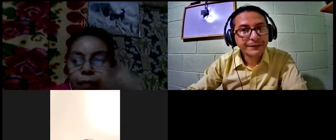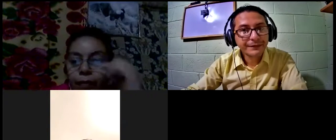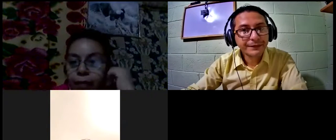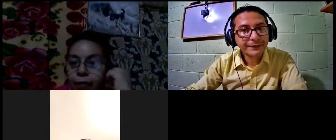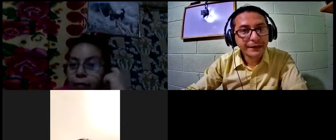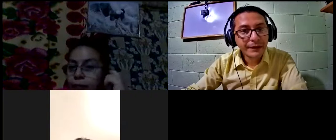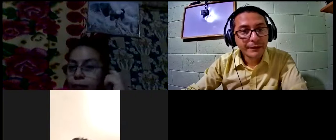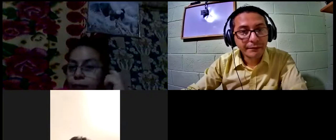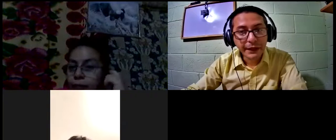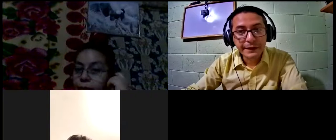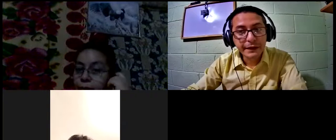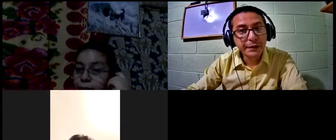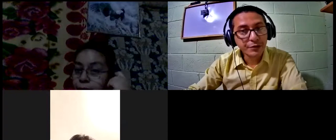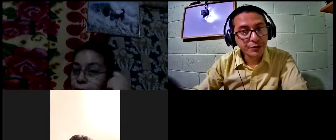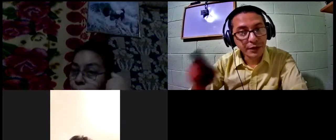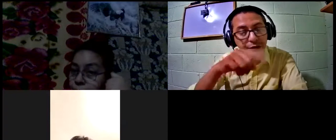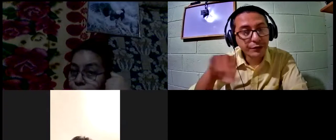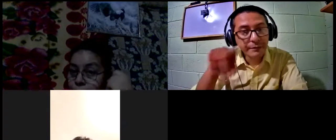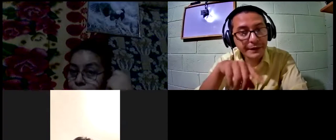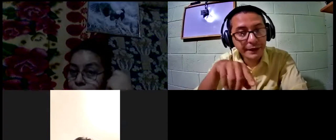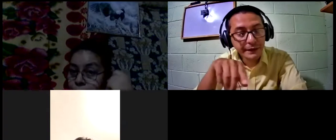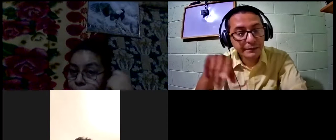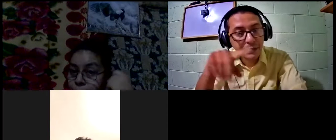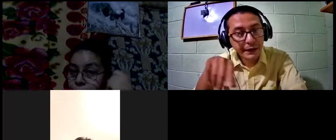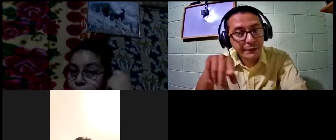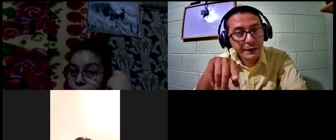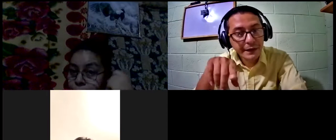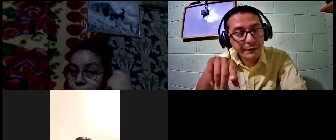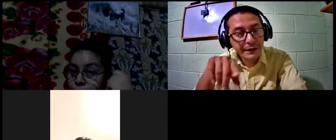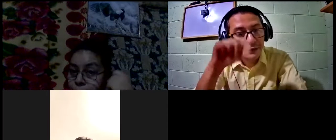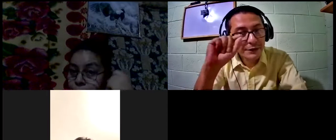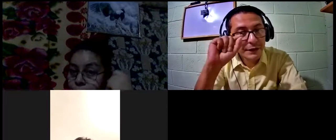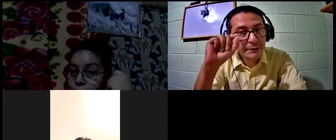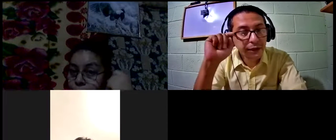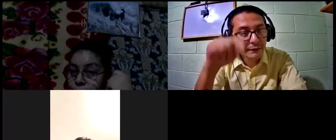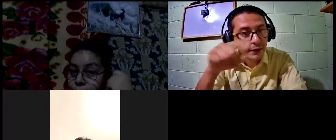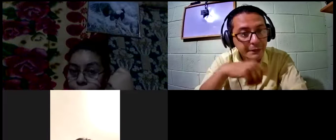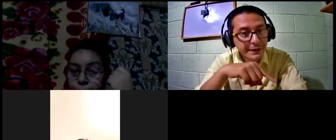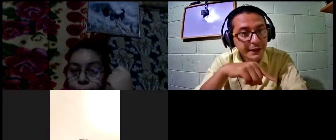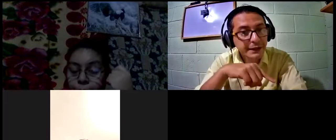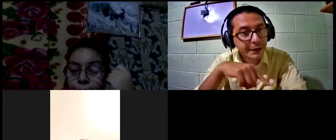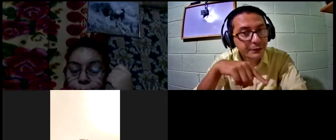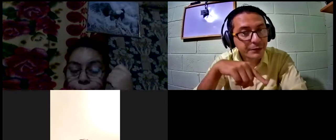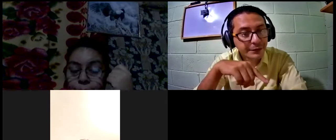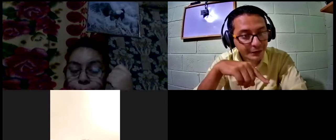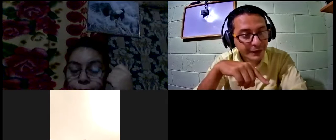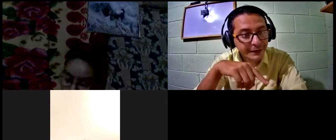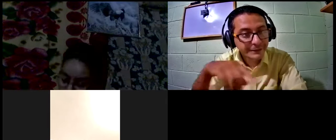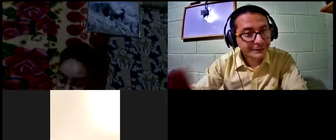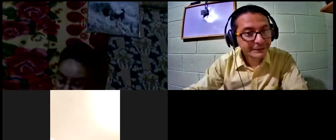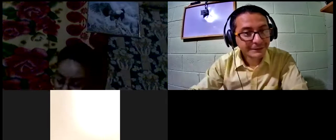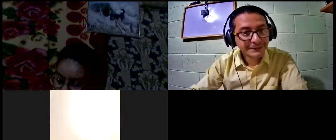Yes. Practice it because you are going to represent it. Practiquemos esa conversacioncita porque la van a representar in the main room,